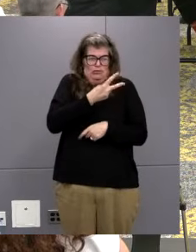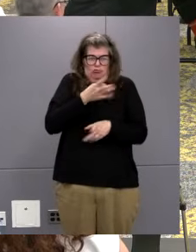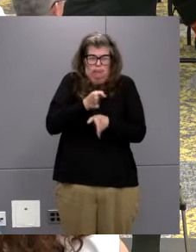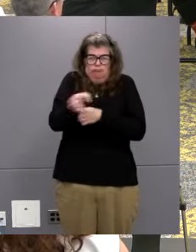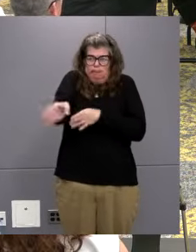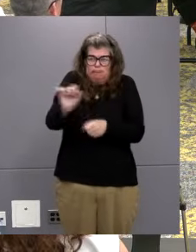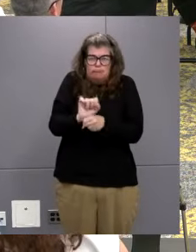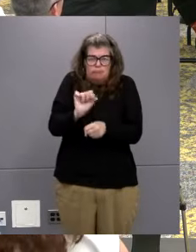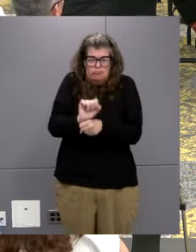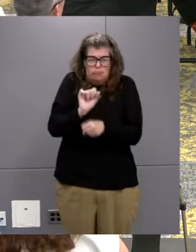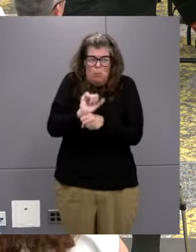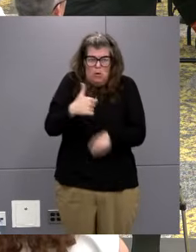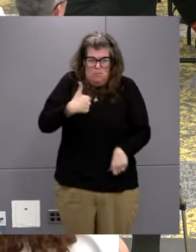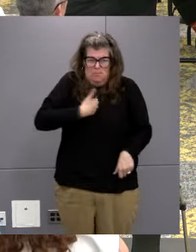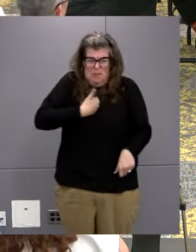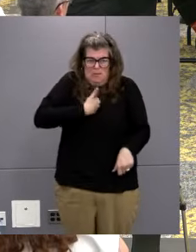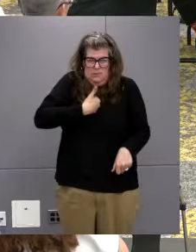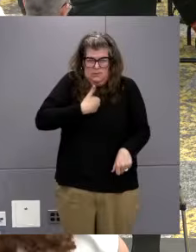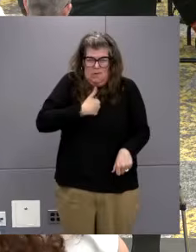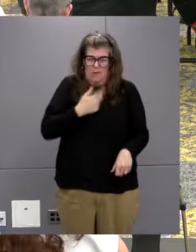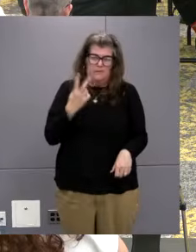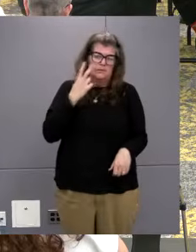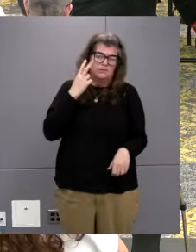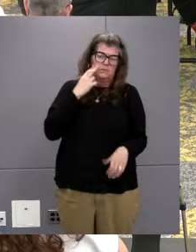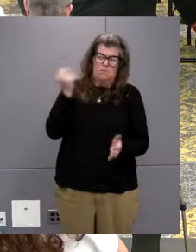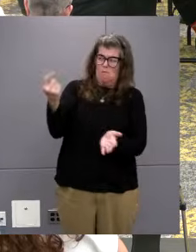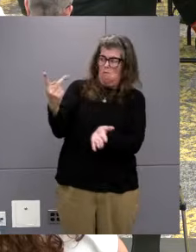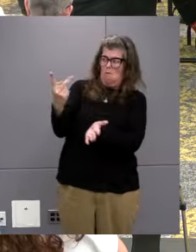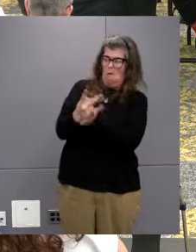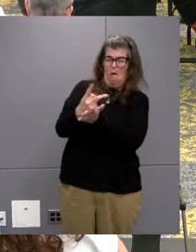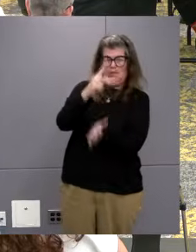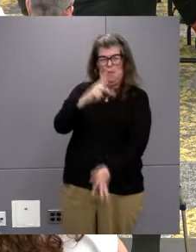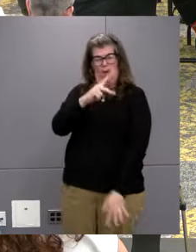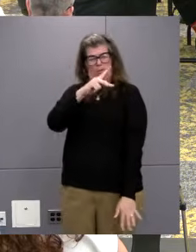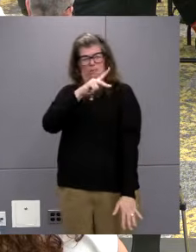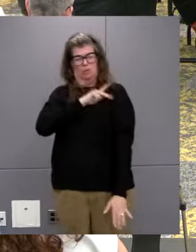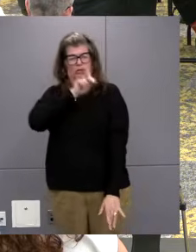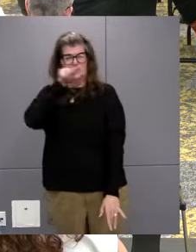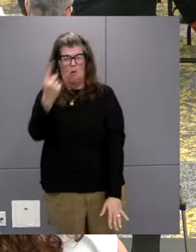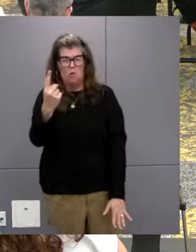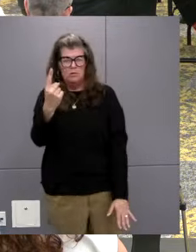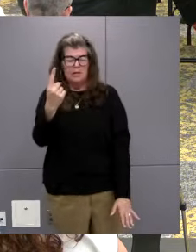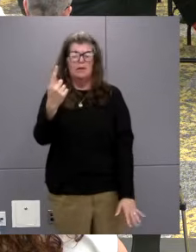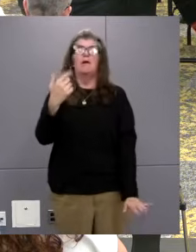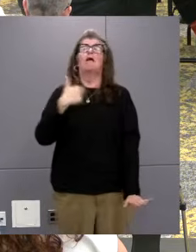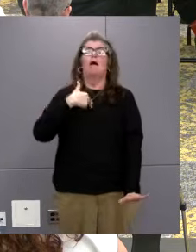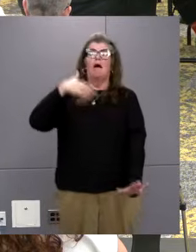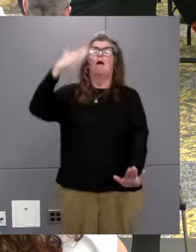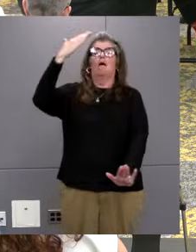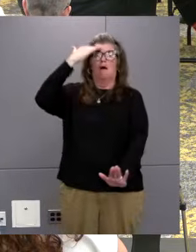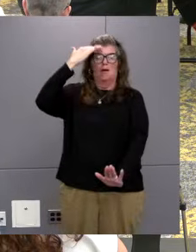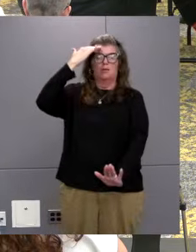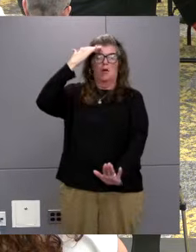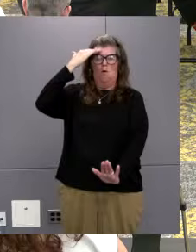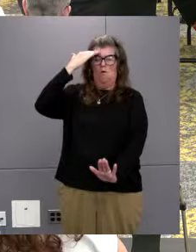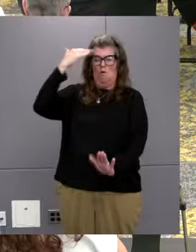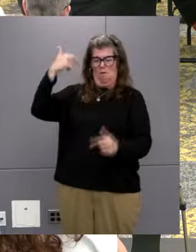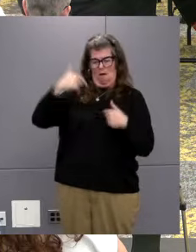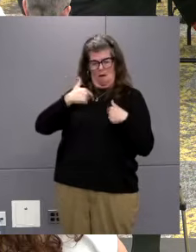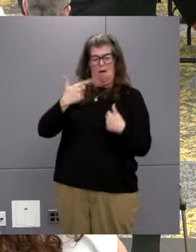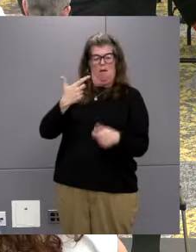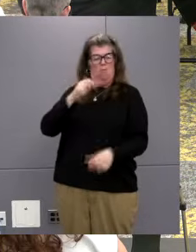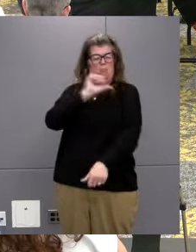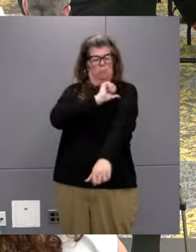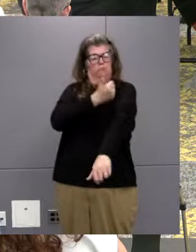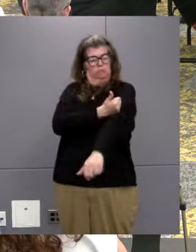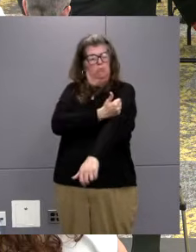when I see authorized personnel only, and I know there's electrical stuff behind it, I know I'm authorized to go back there.